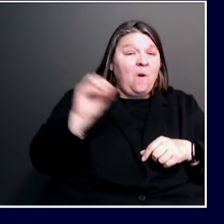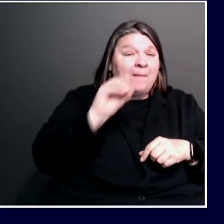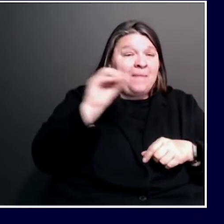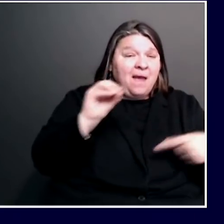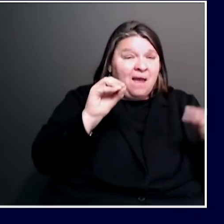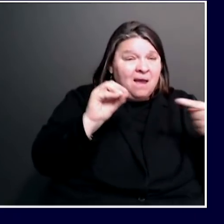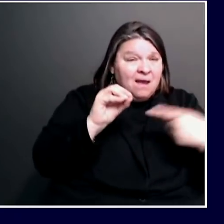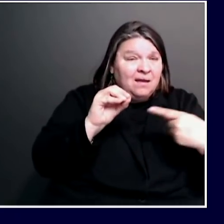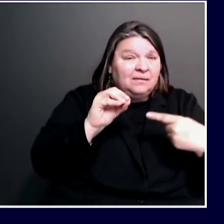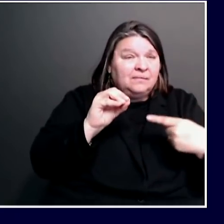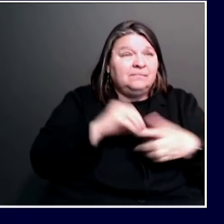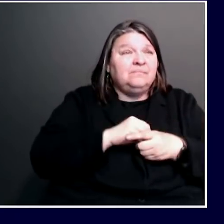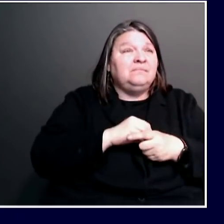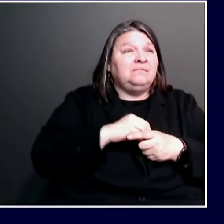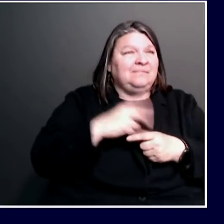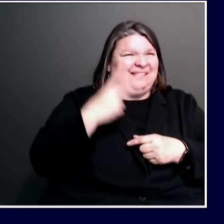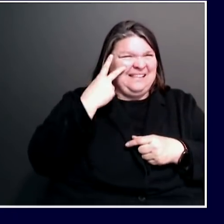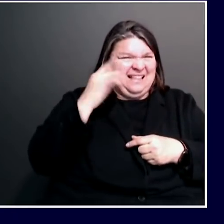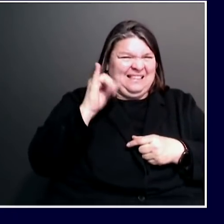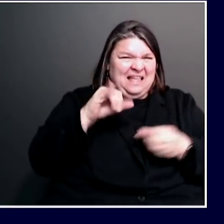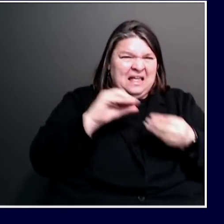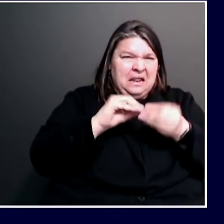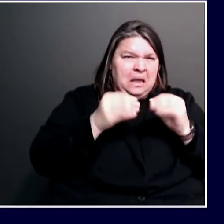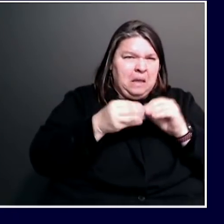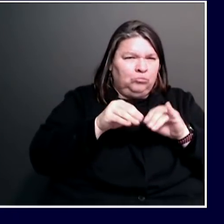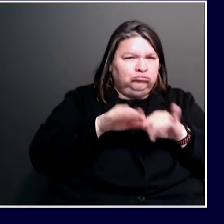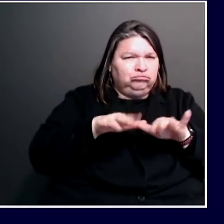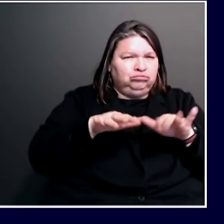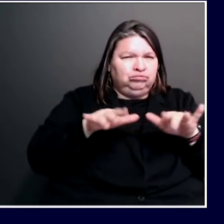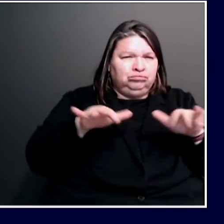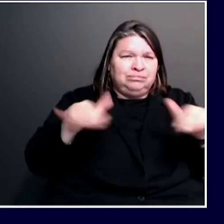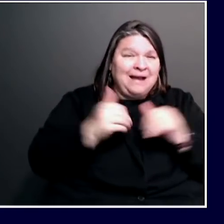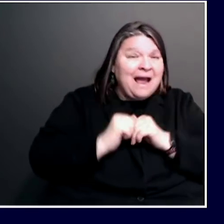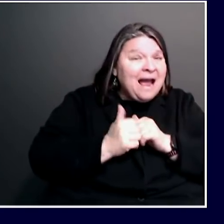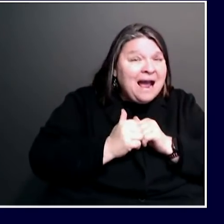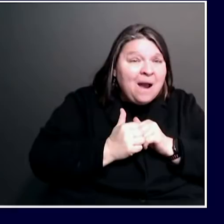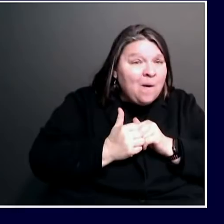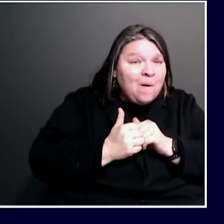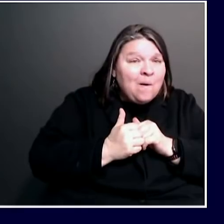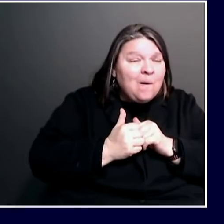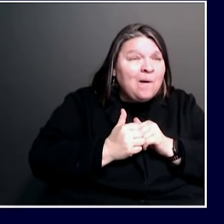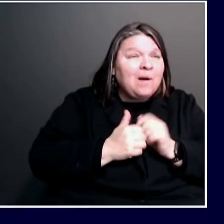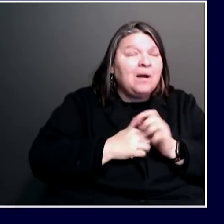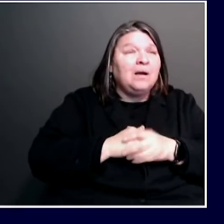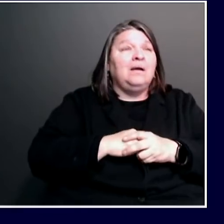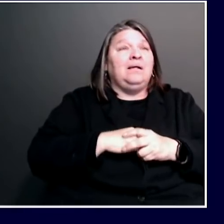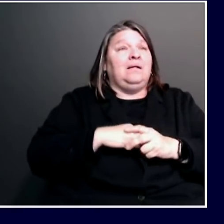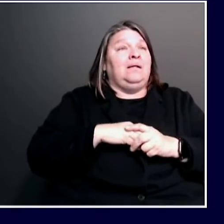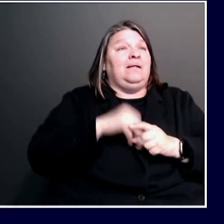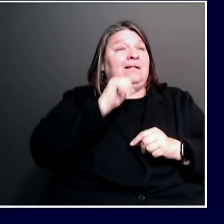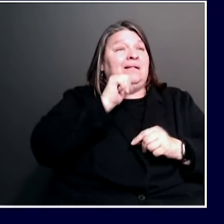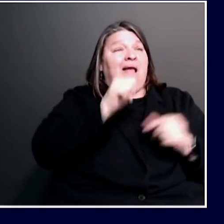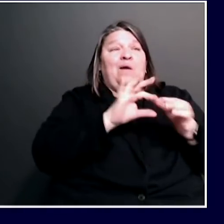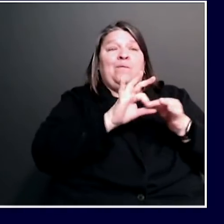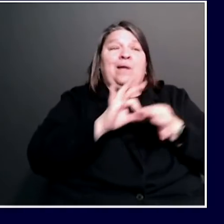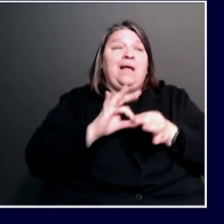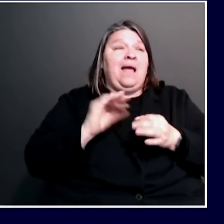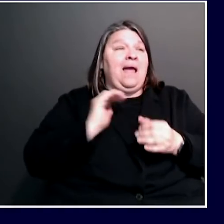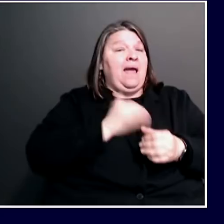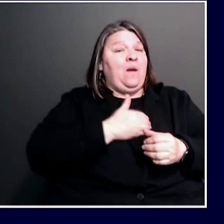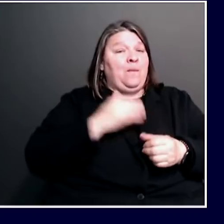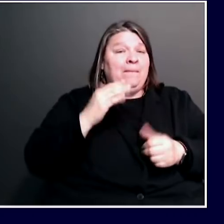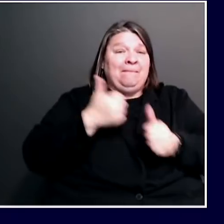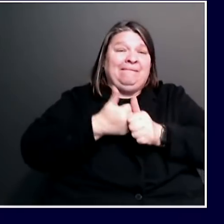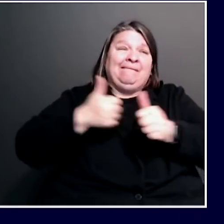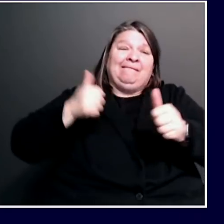virus spreads, not, for example, at all by the backlog of positive tests that are waiting review. So